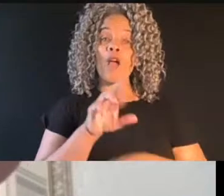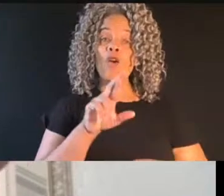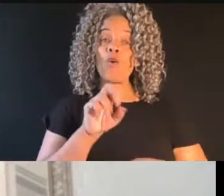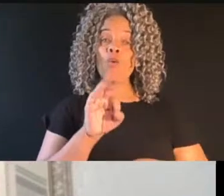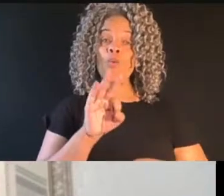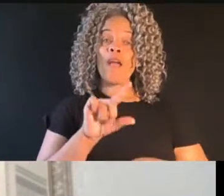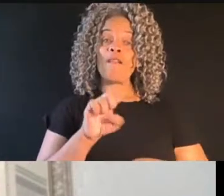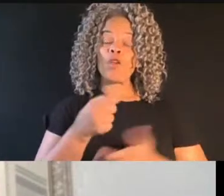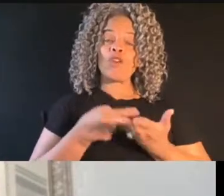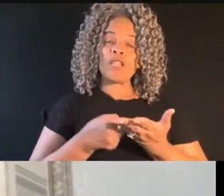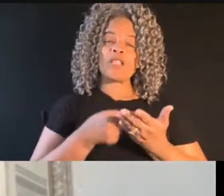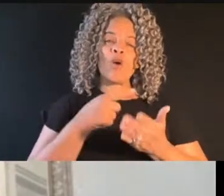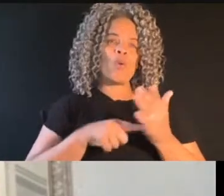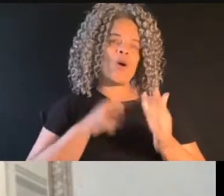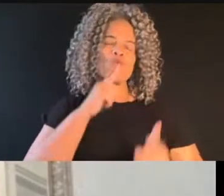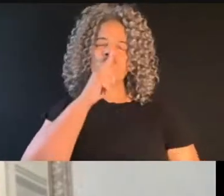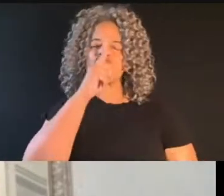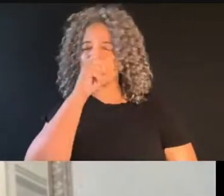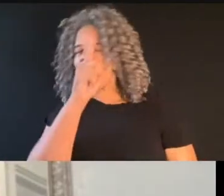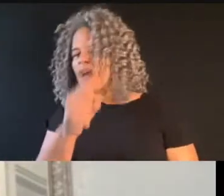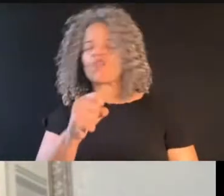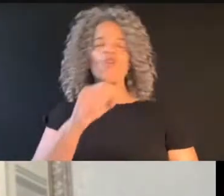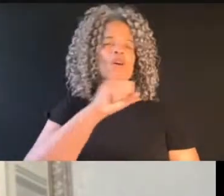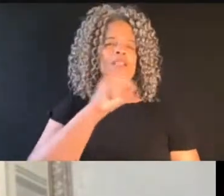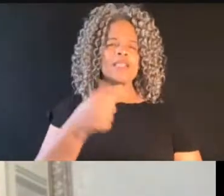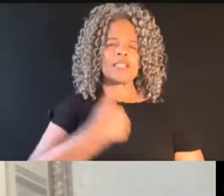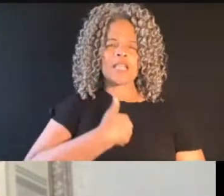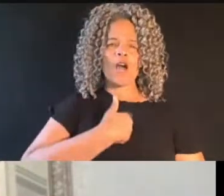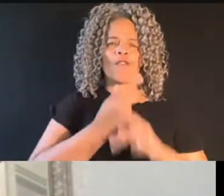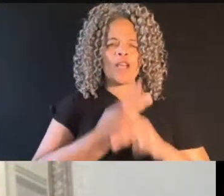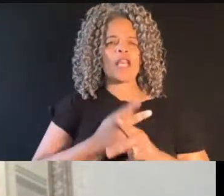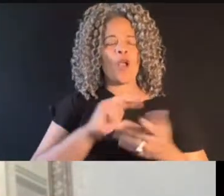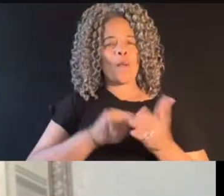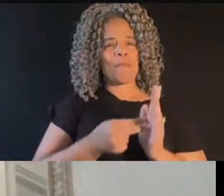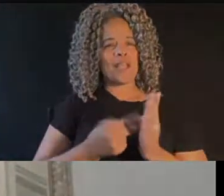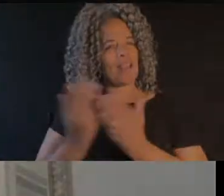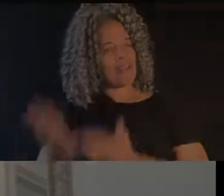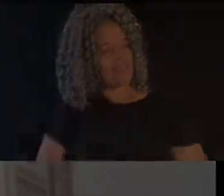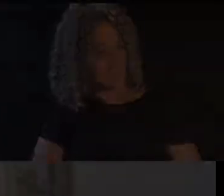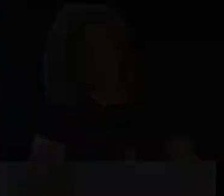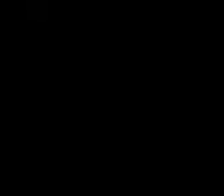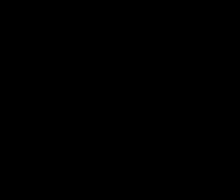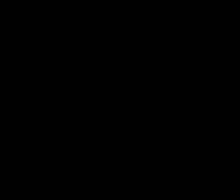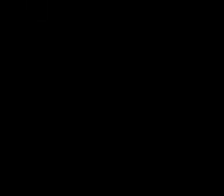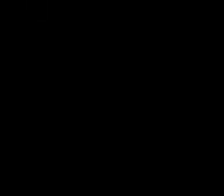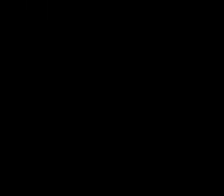discussing what radical self-care means to them. Take it away.